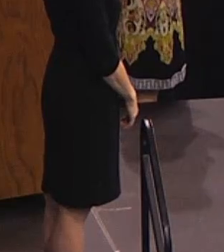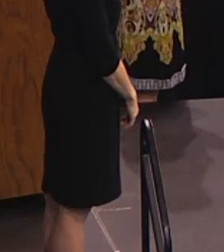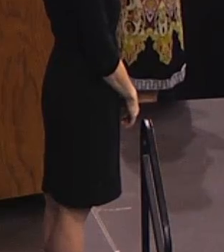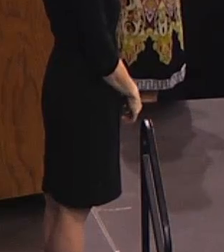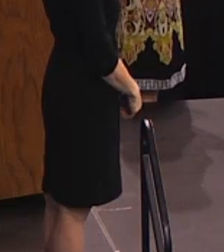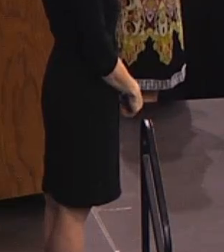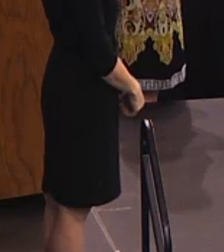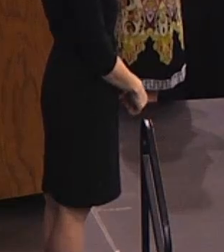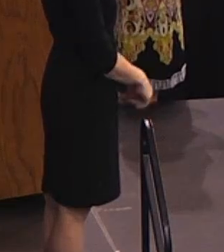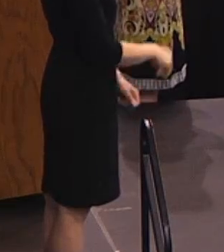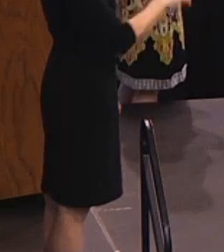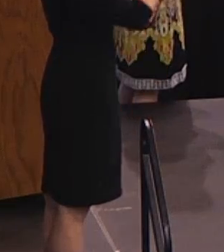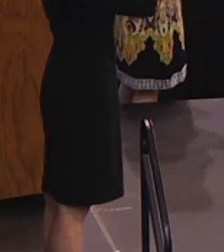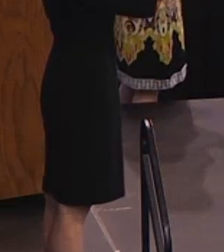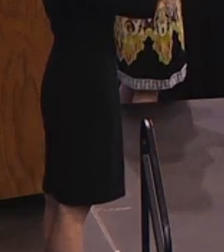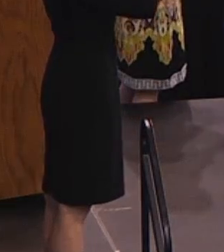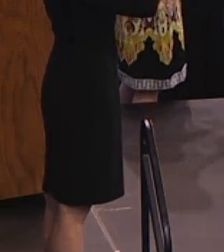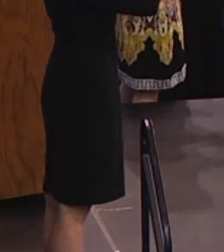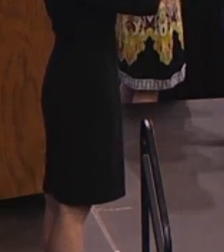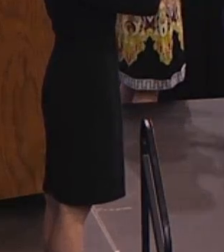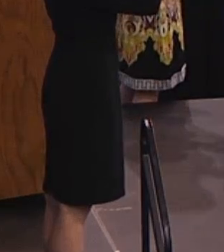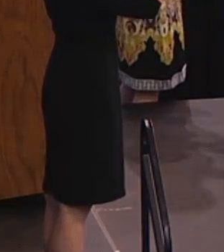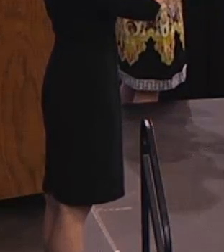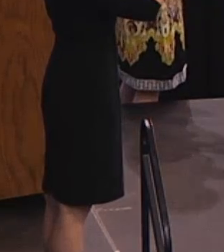Christina S. Kirkland, General Studies.